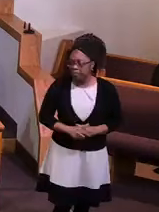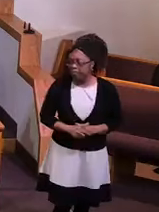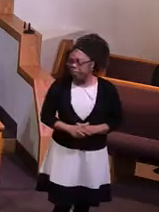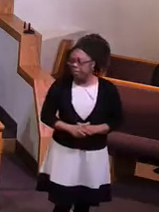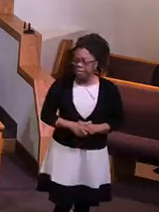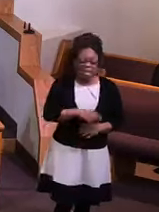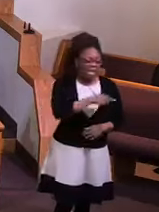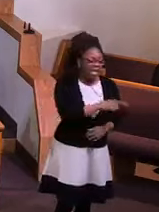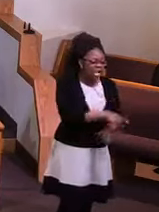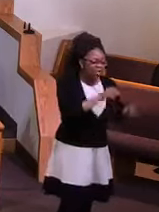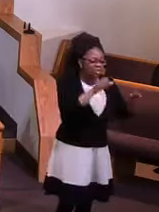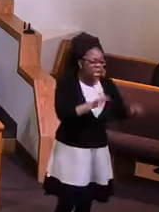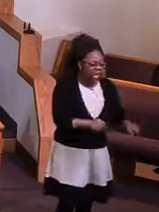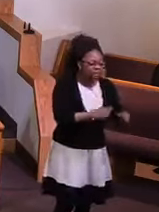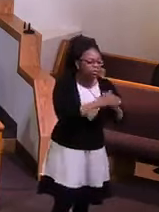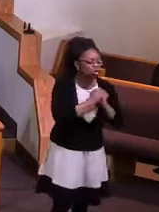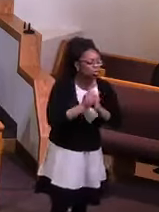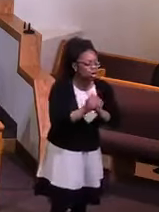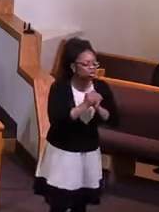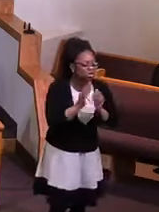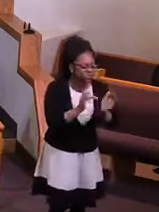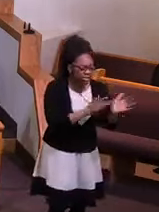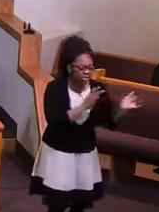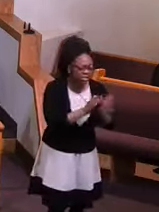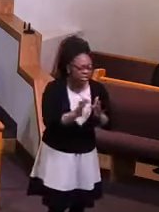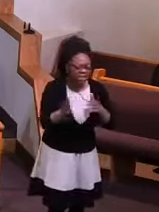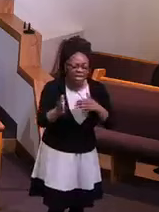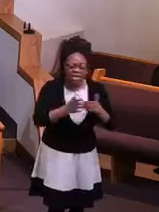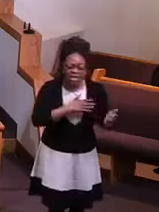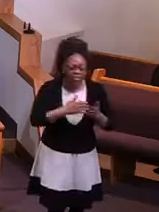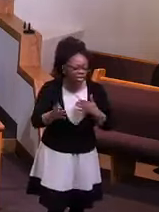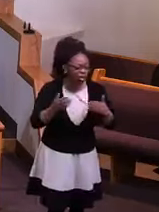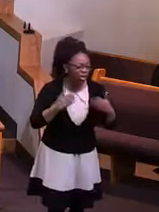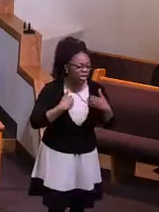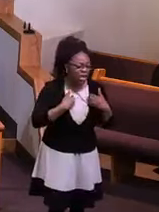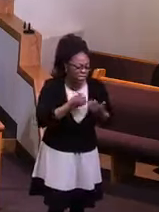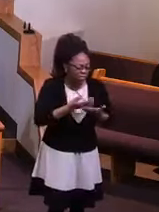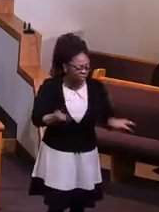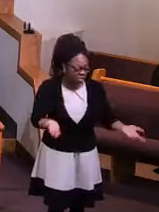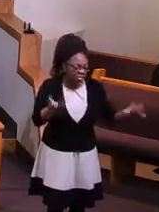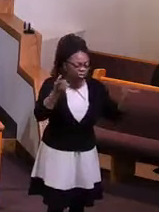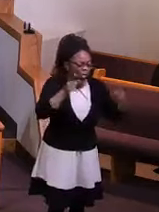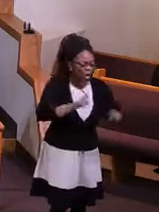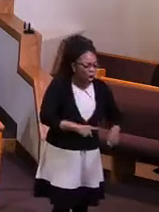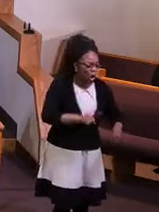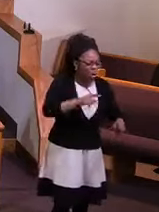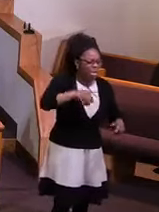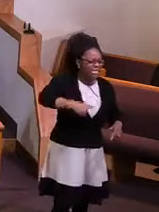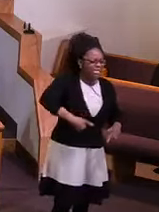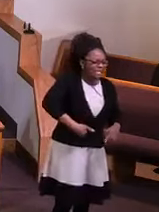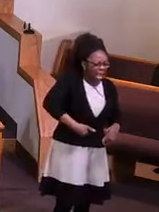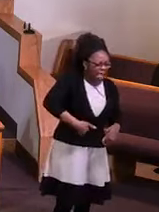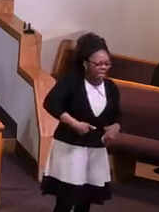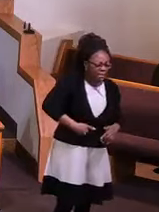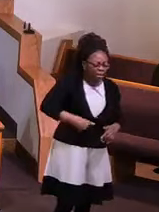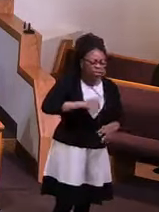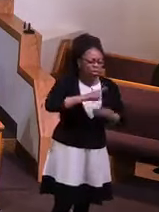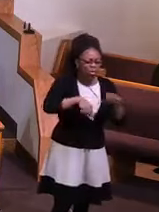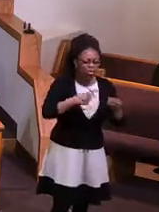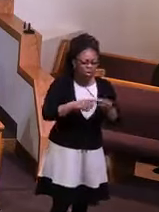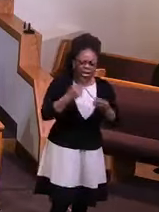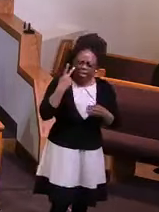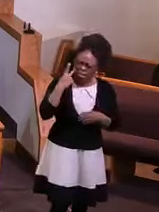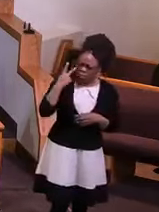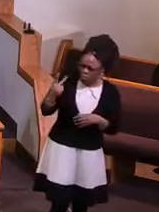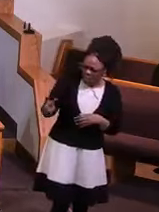it. He was able to worship Jesus, even though he had some stuff going on inside of him. Once he recognized